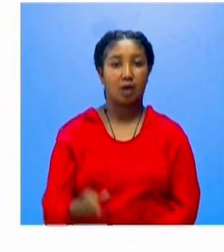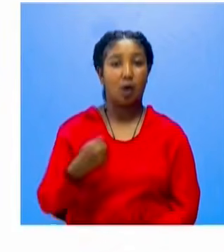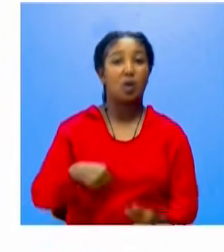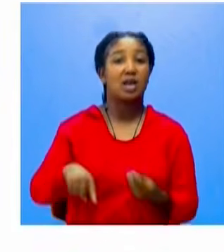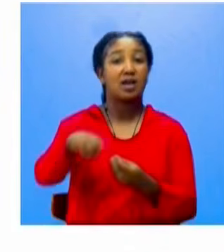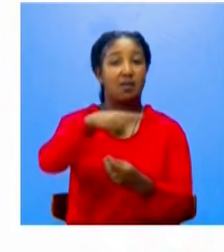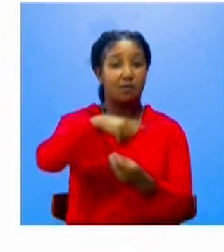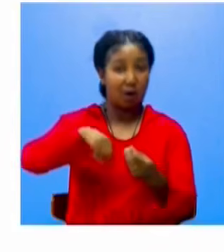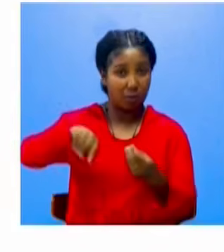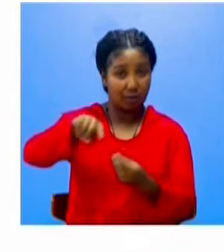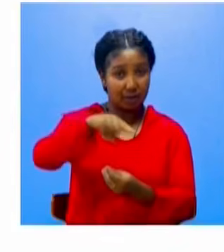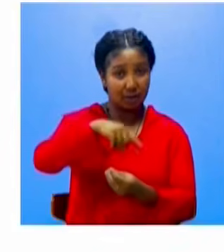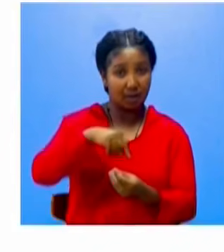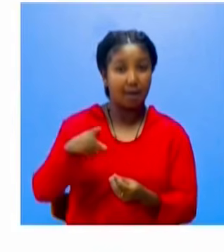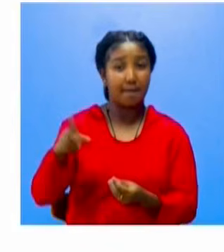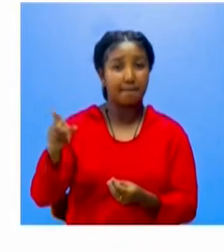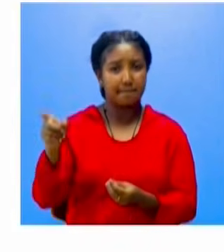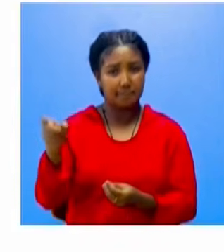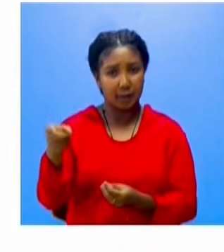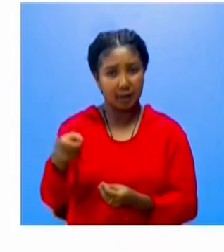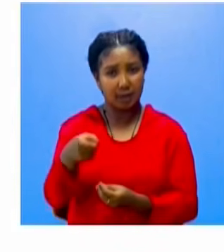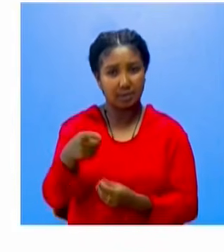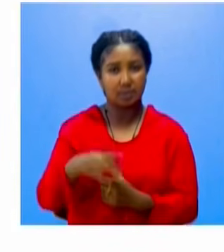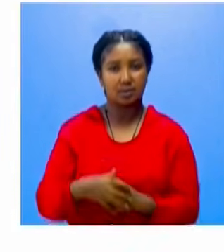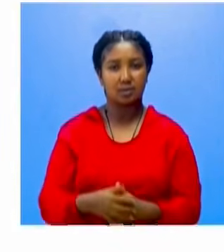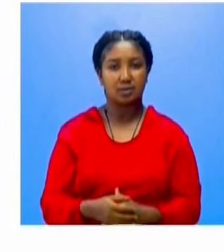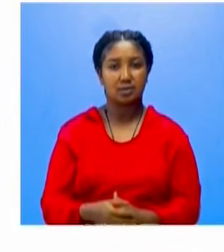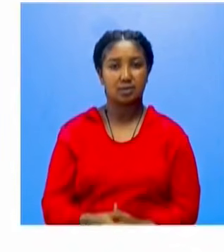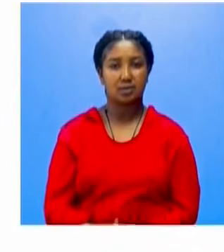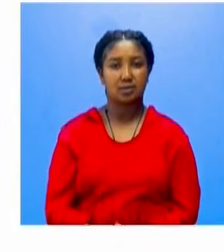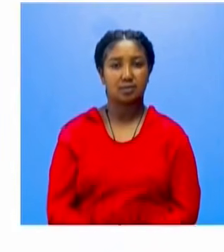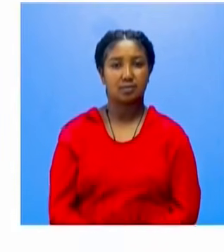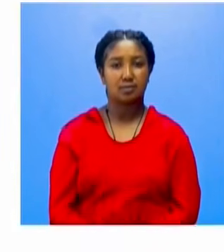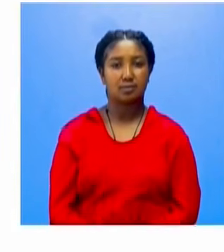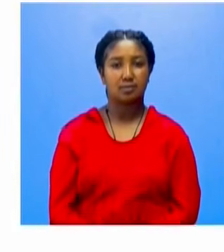our environment becomes